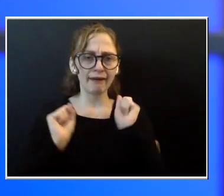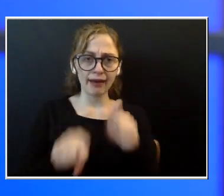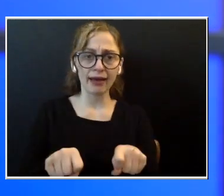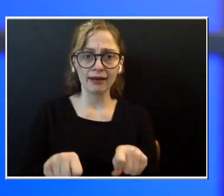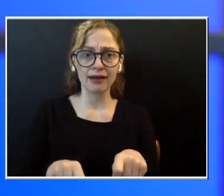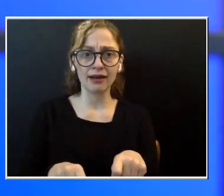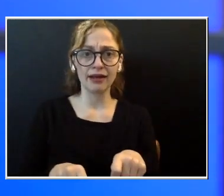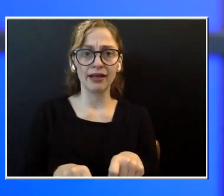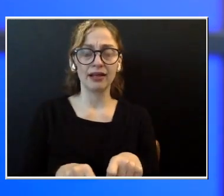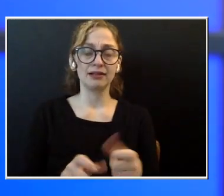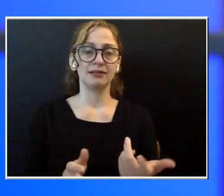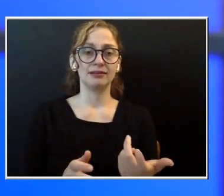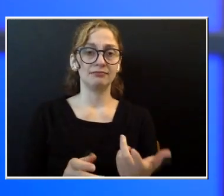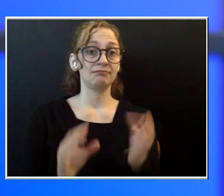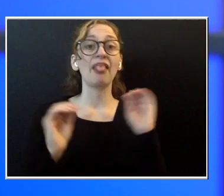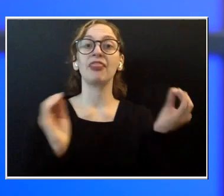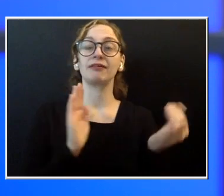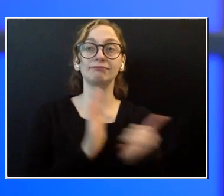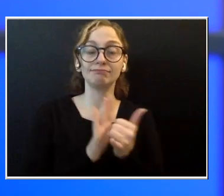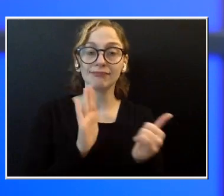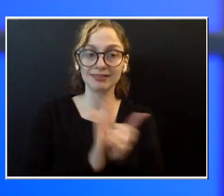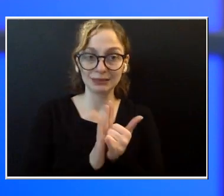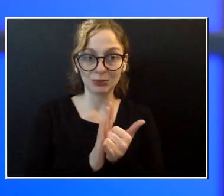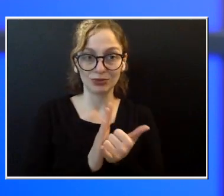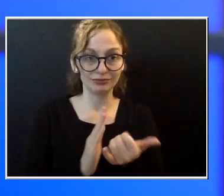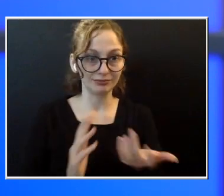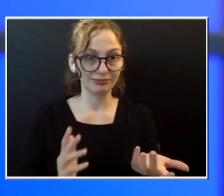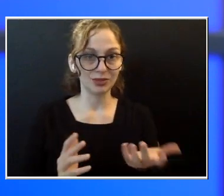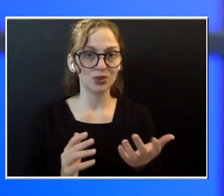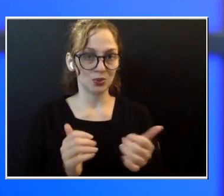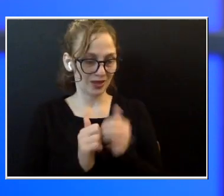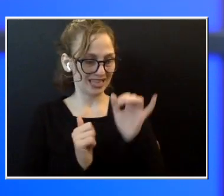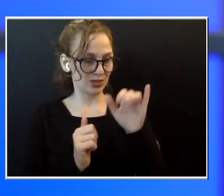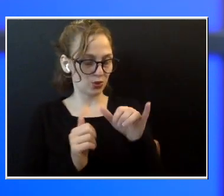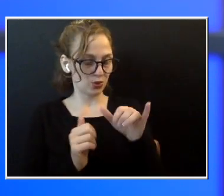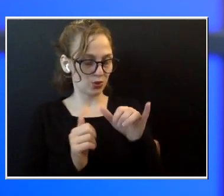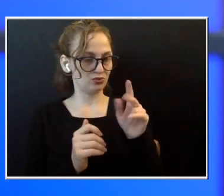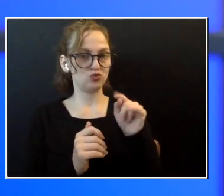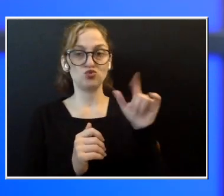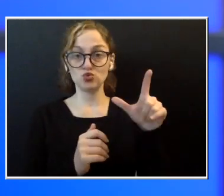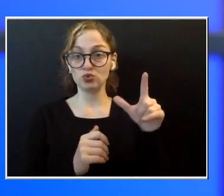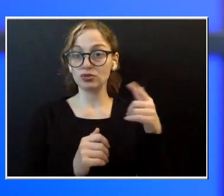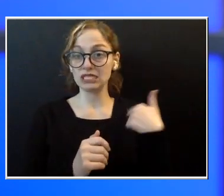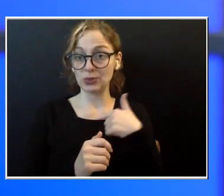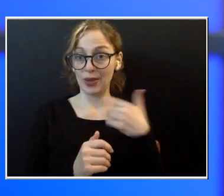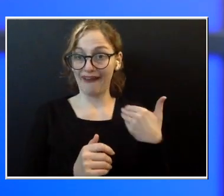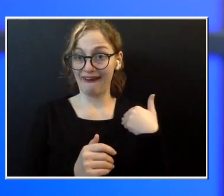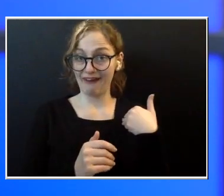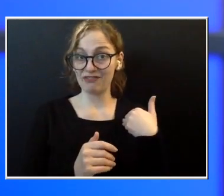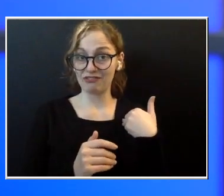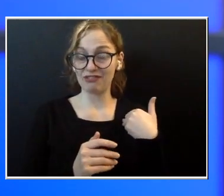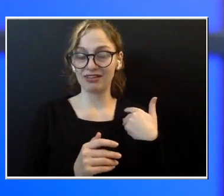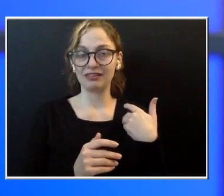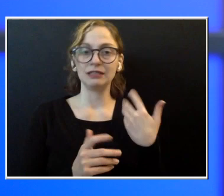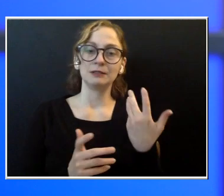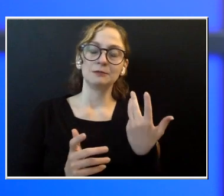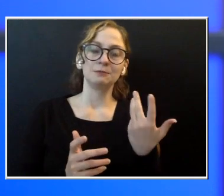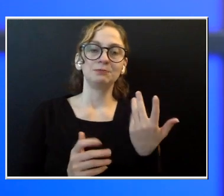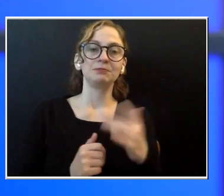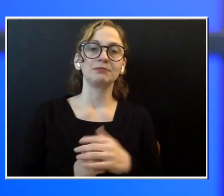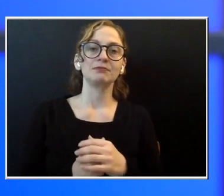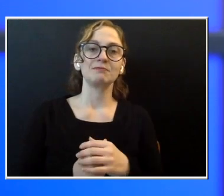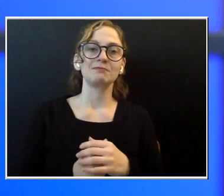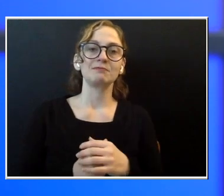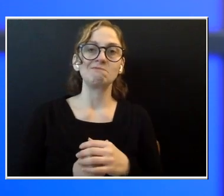achieve. With these kinds of informatics tools that have been developed, and maybe that's a difficult statement now, with also